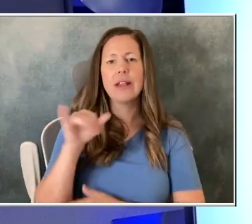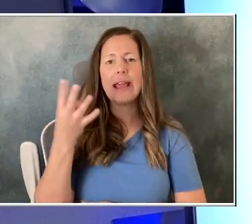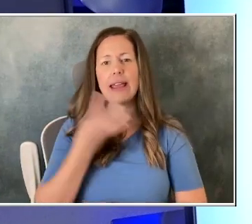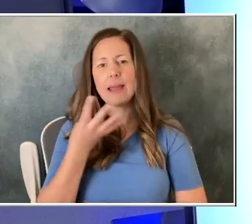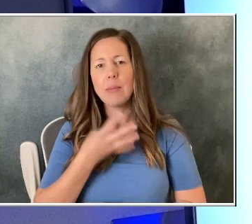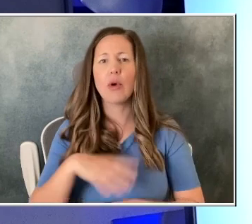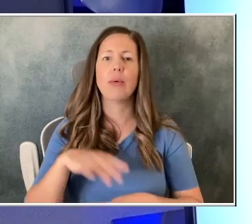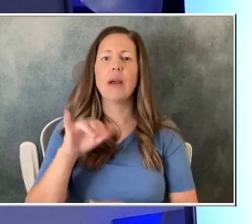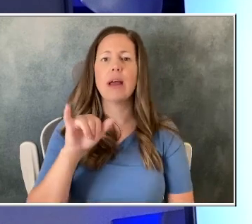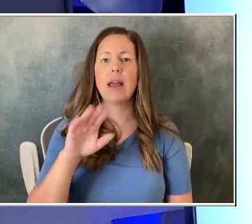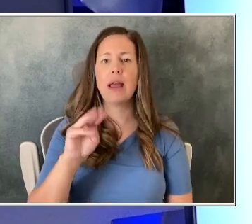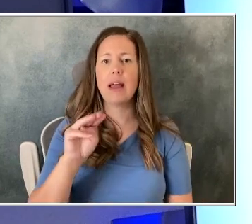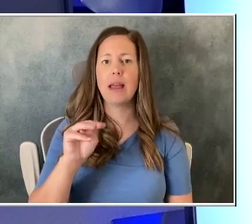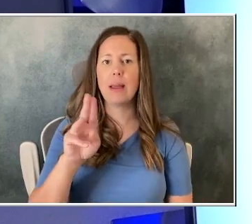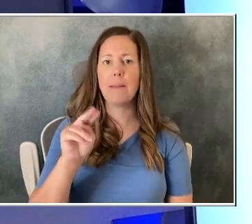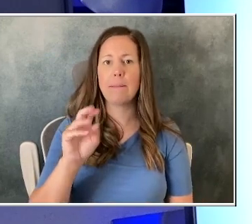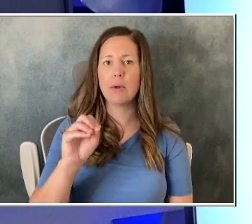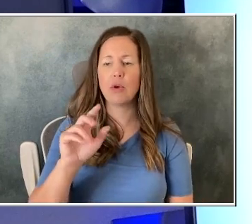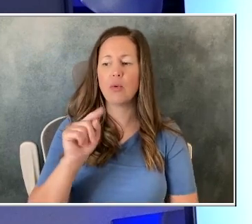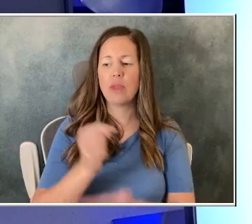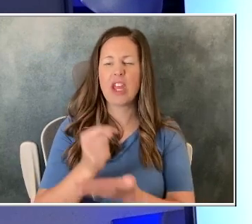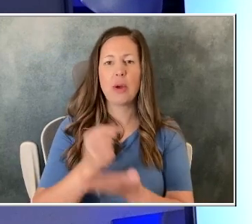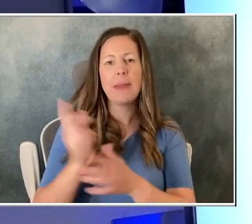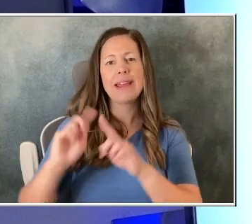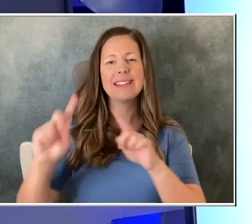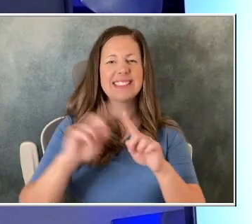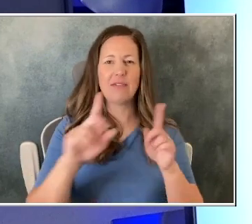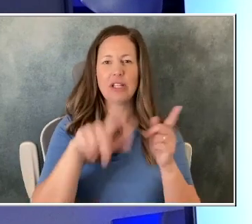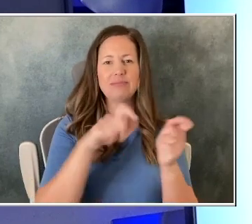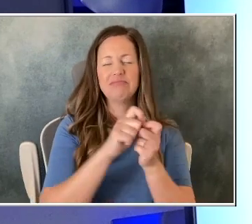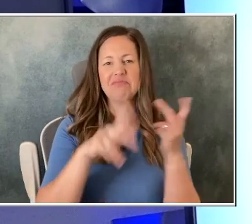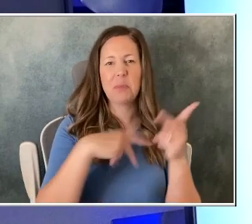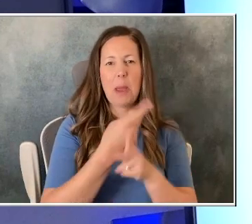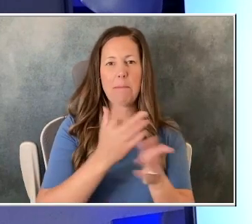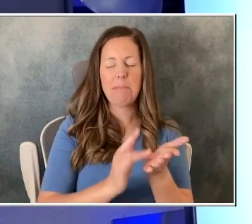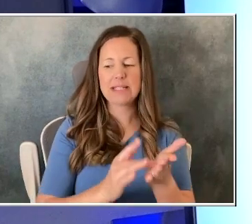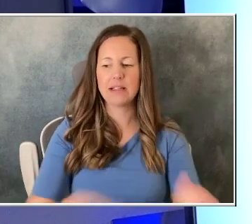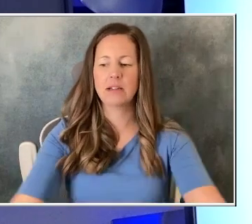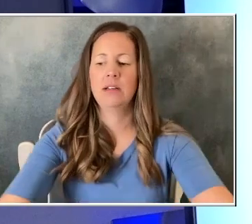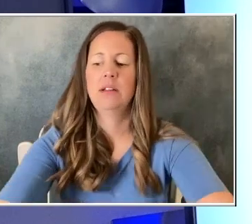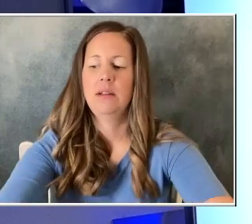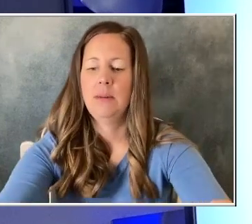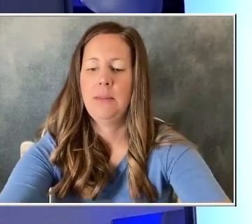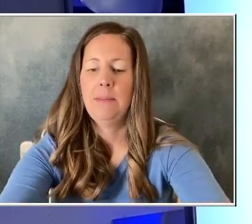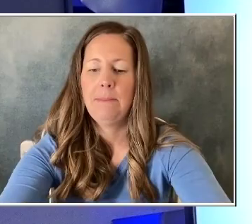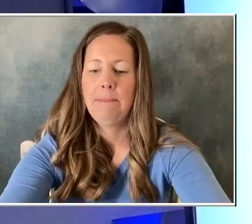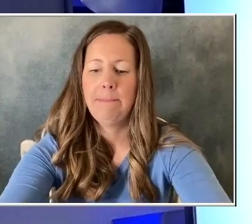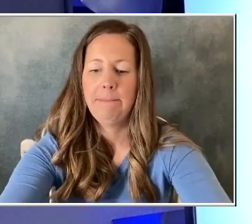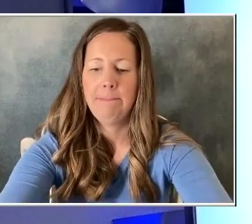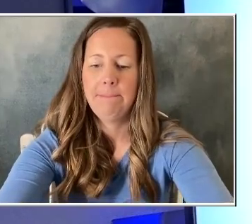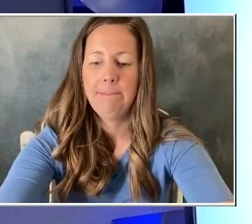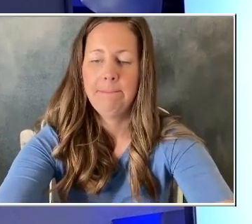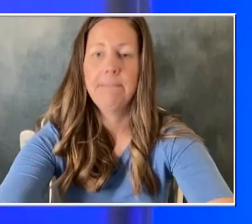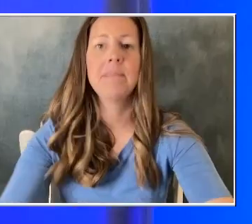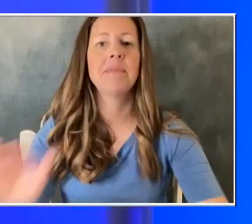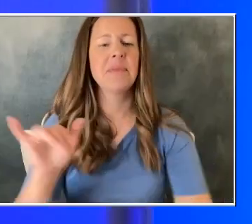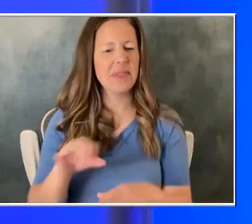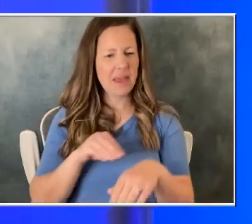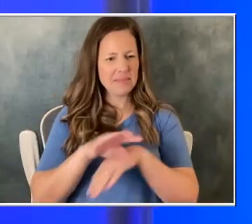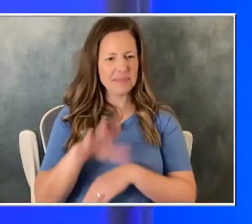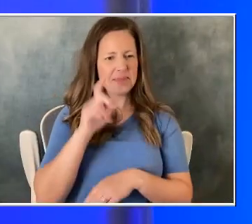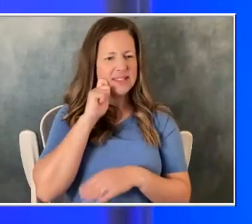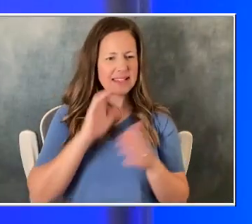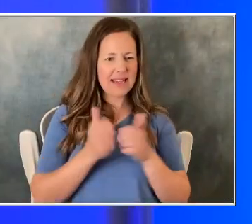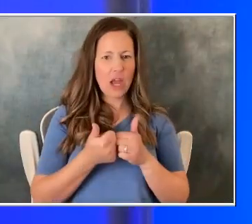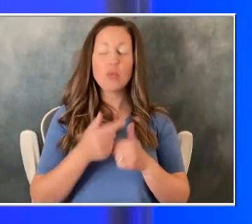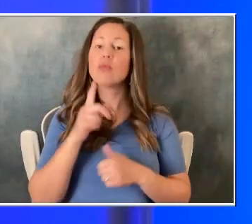which are things like Prograf, CellCept, prednisone, how can that impact the skin? So it really depends on the action of the medication. And